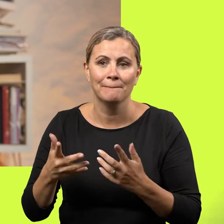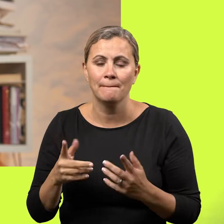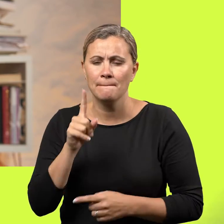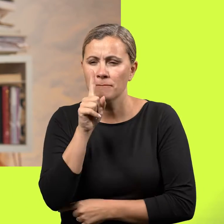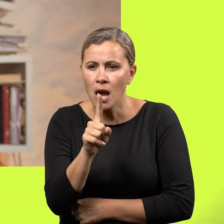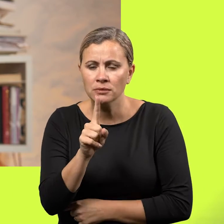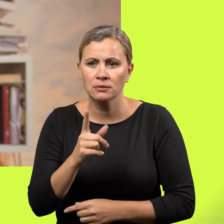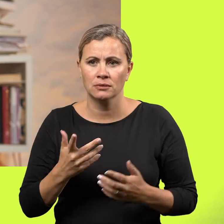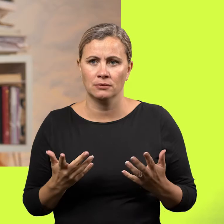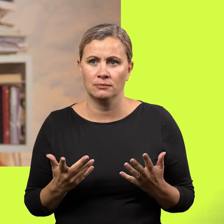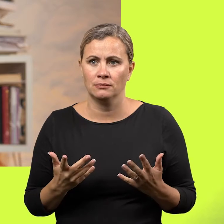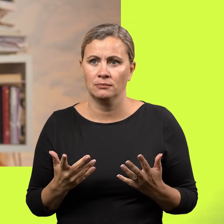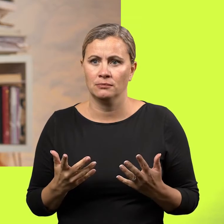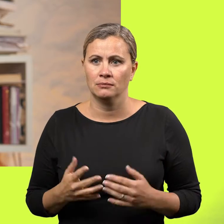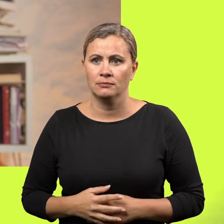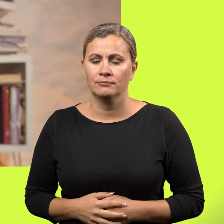But